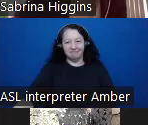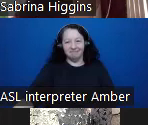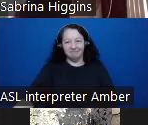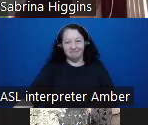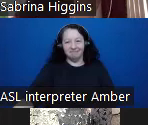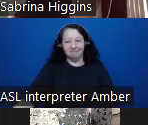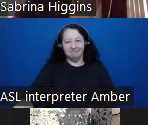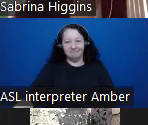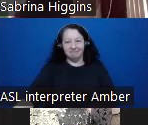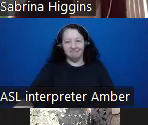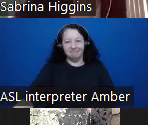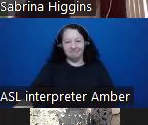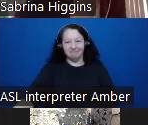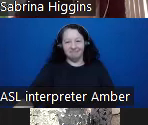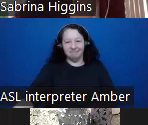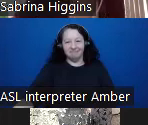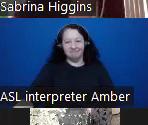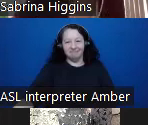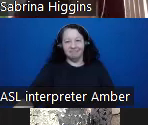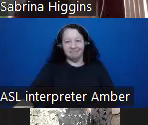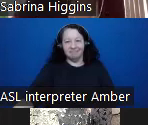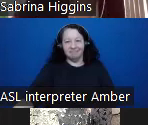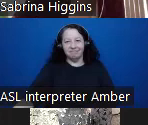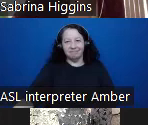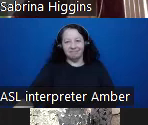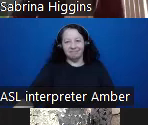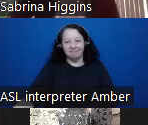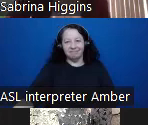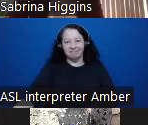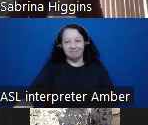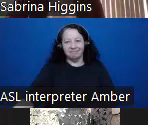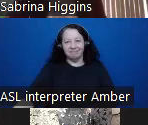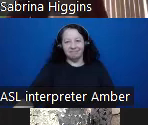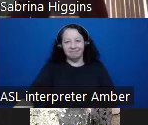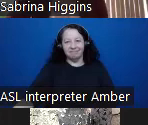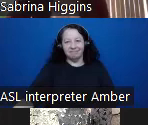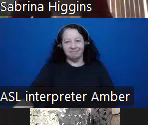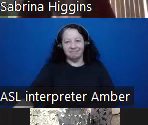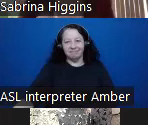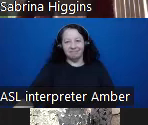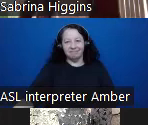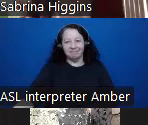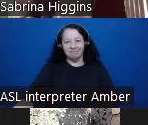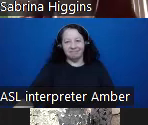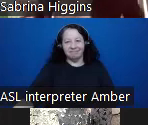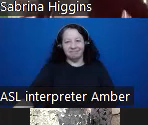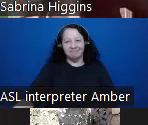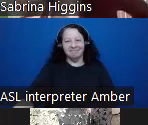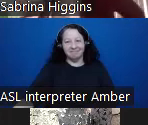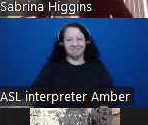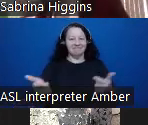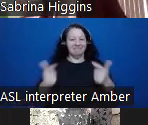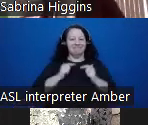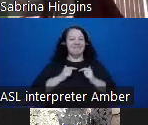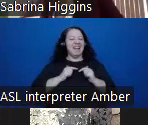opinion on your desirability of proximity to such shops would be of great interest to her. Yes, this is a great question, and it's one that I've been